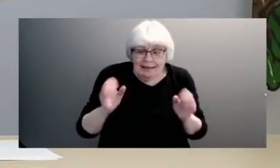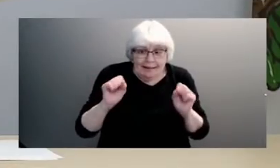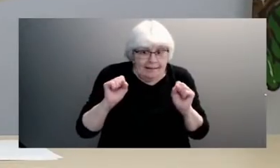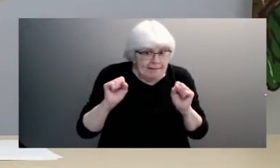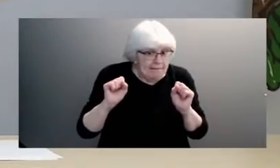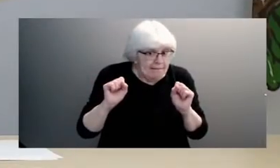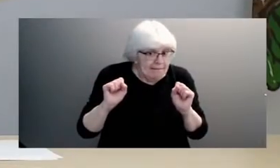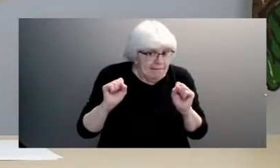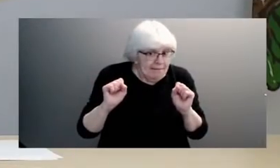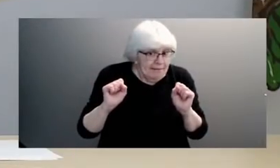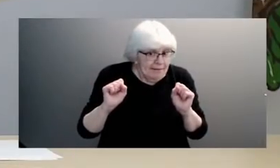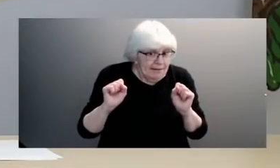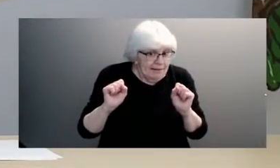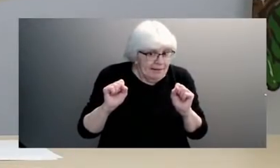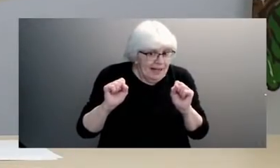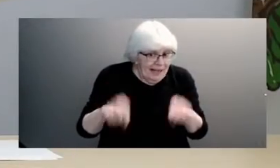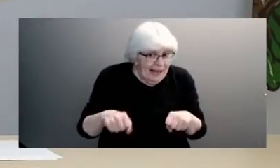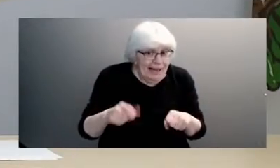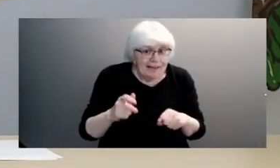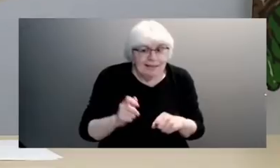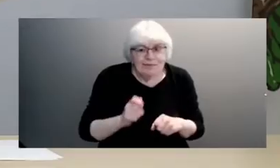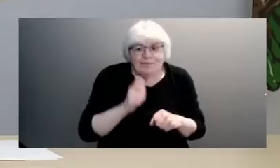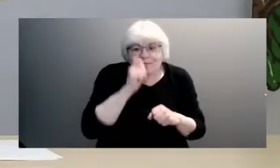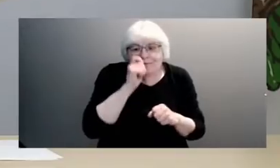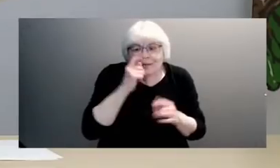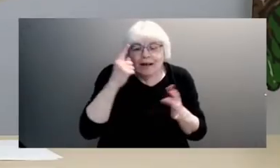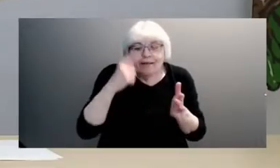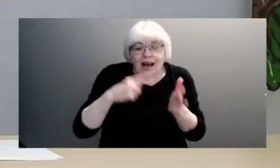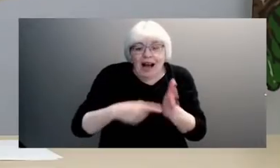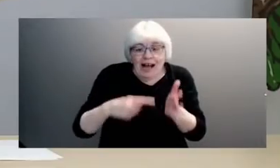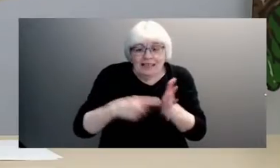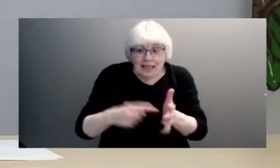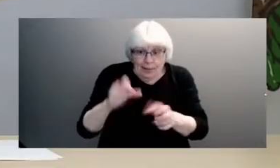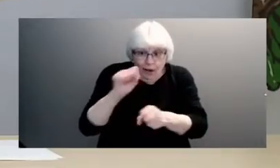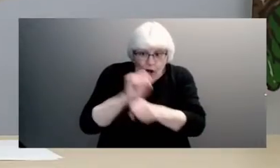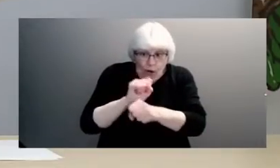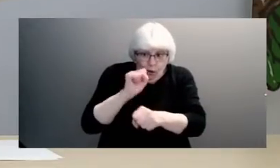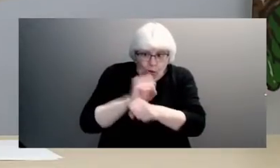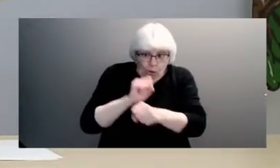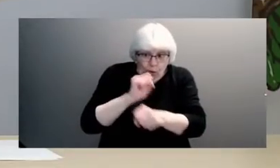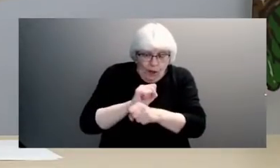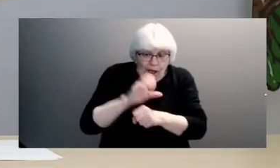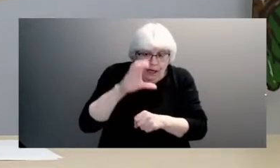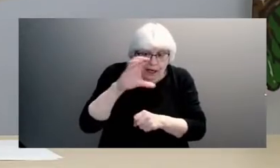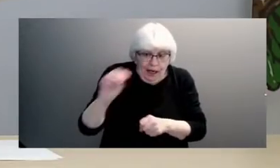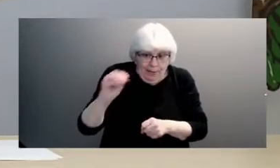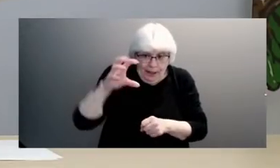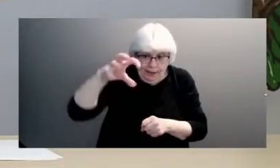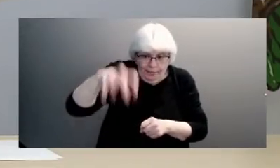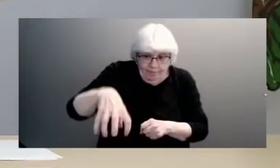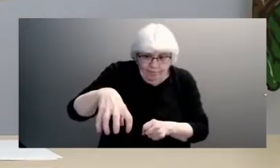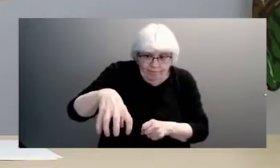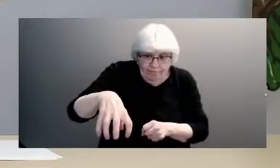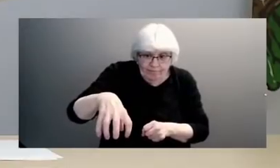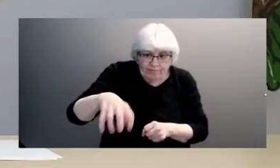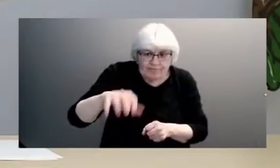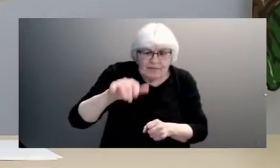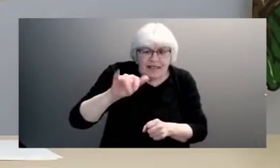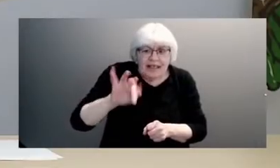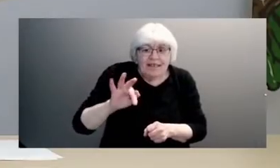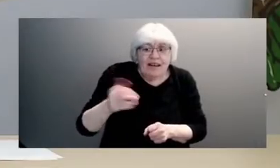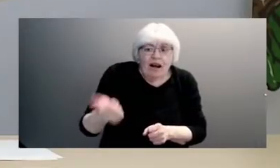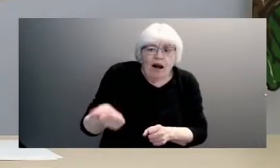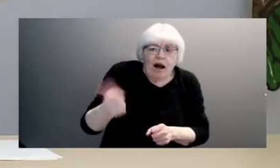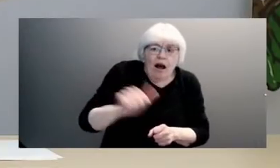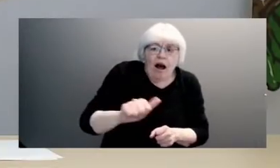before in certain workplaces, that may be, or high-risk work settings, that may be something other provinces have looked at